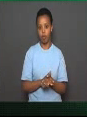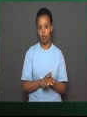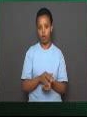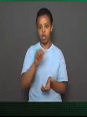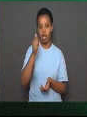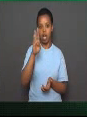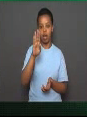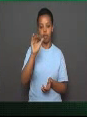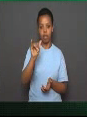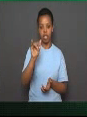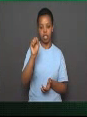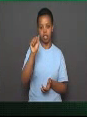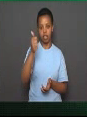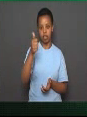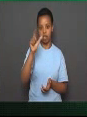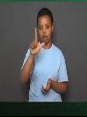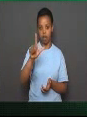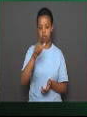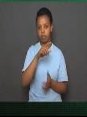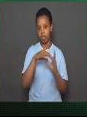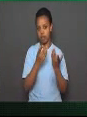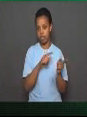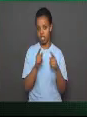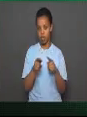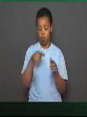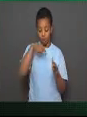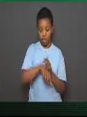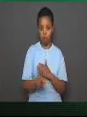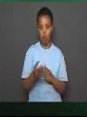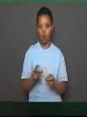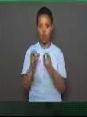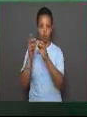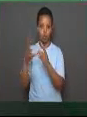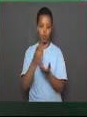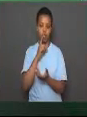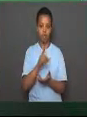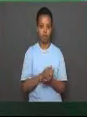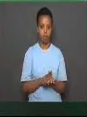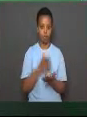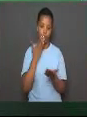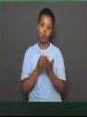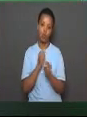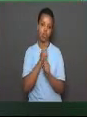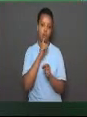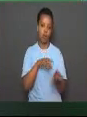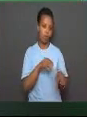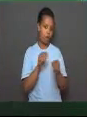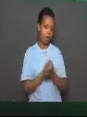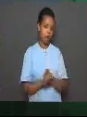The Abyssal Zone is the deepest part of the ocean. Great work, students.